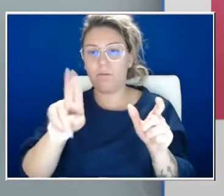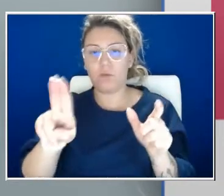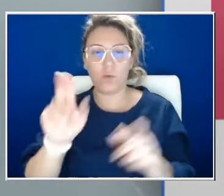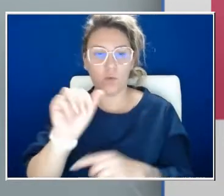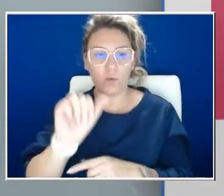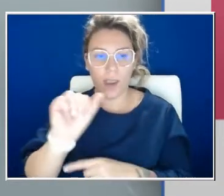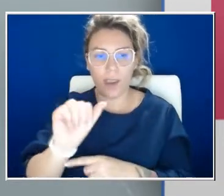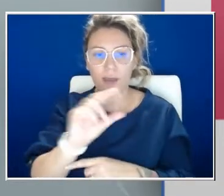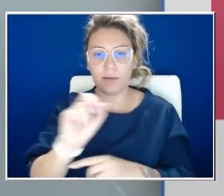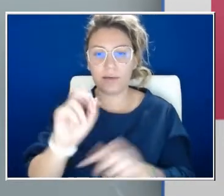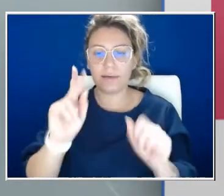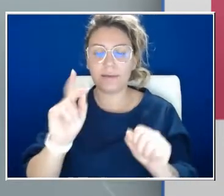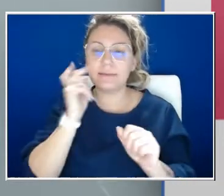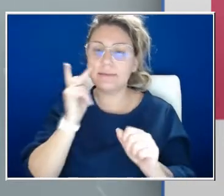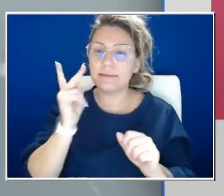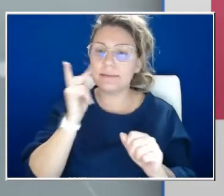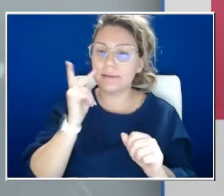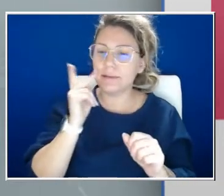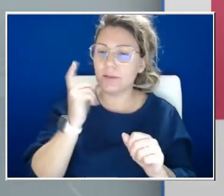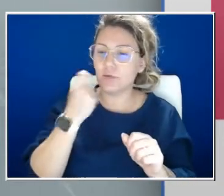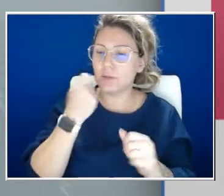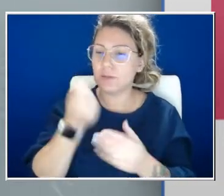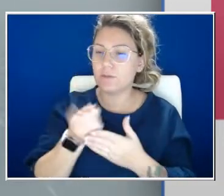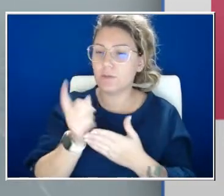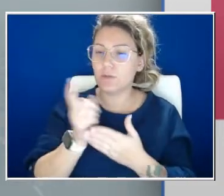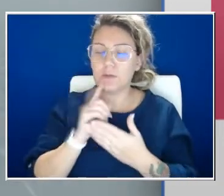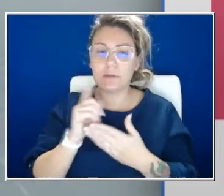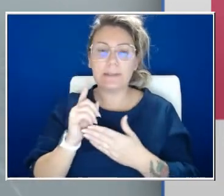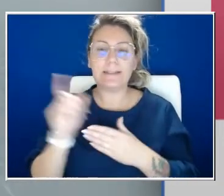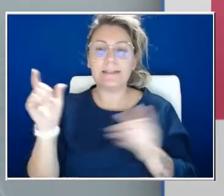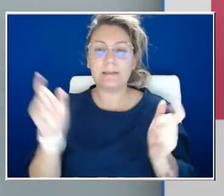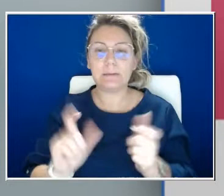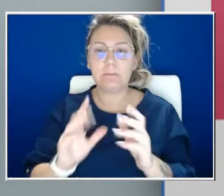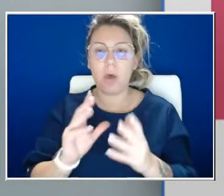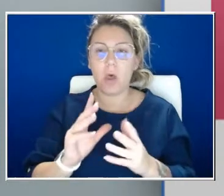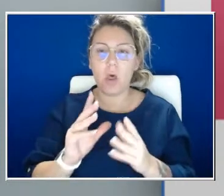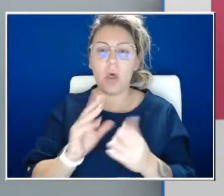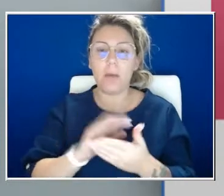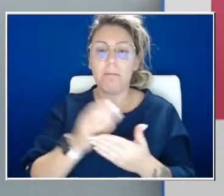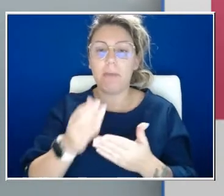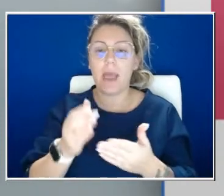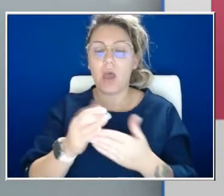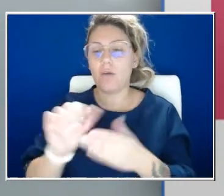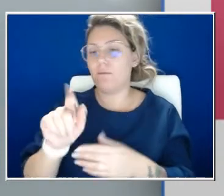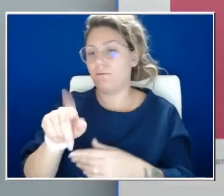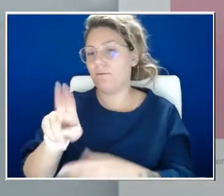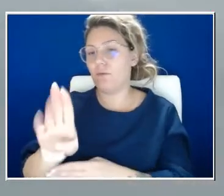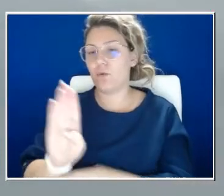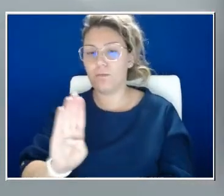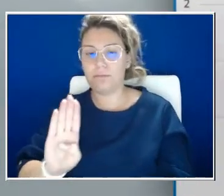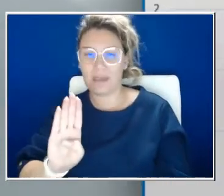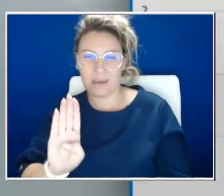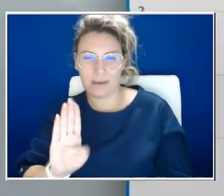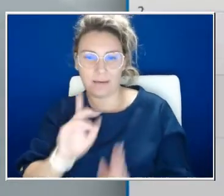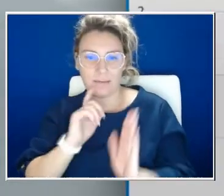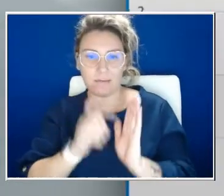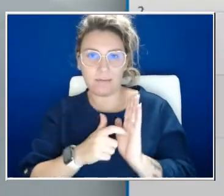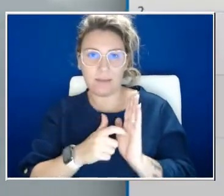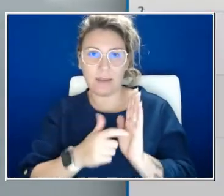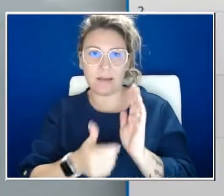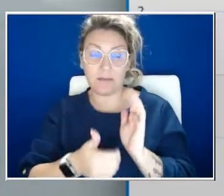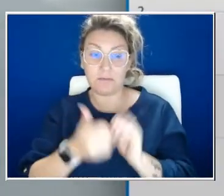see over the past couple of weeks, we have a small amount of influenza B detected as well. So I think the main theme of this is